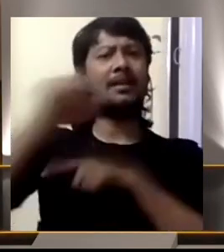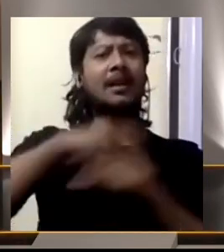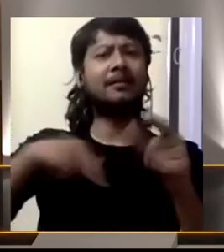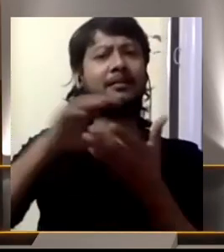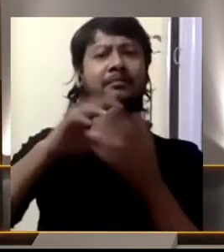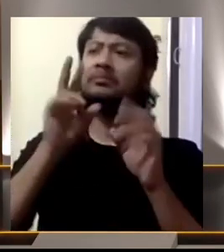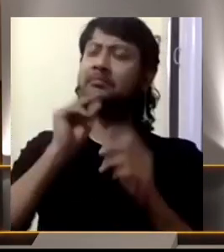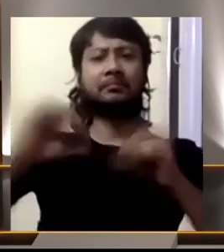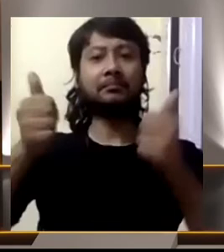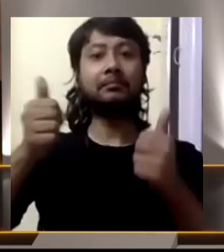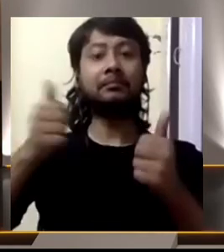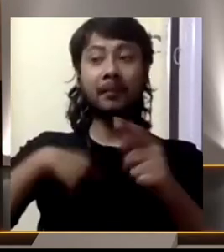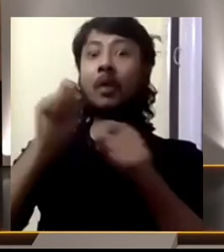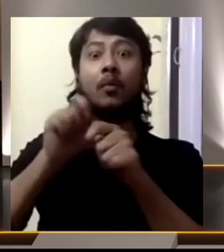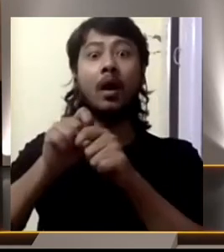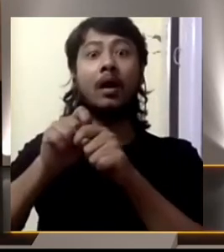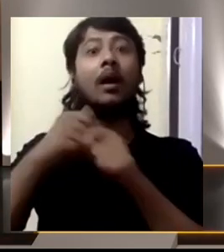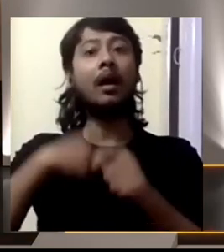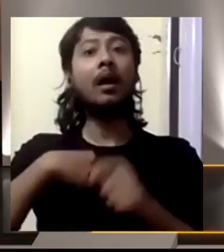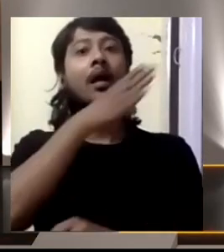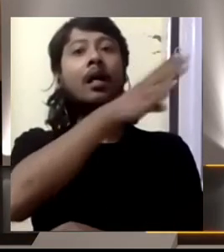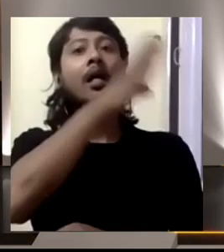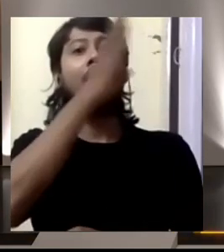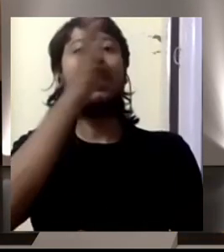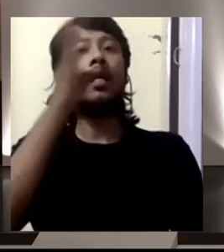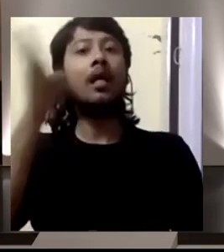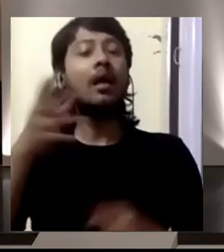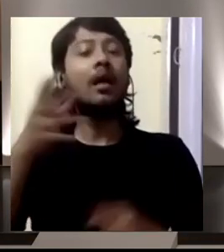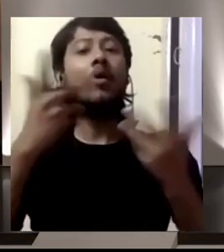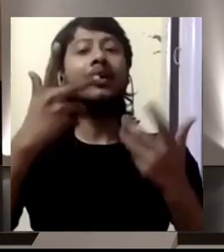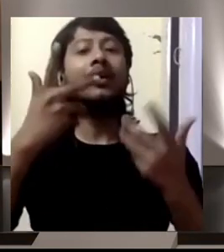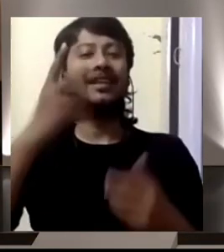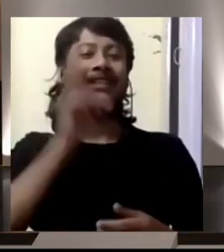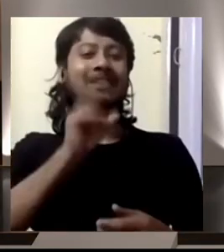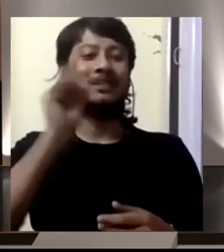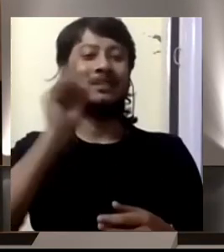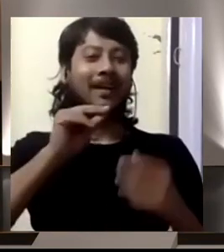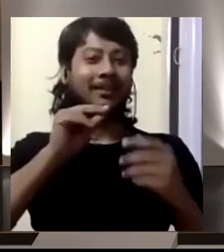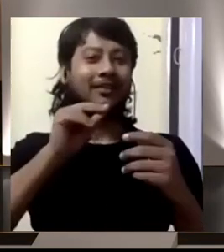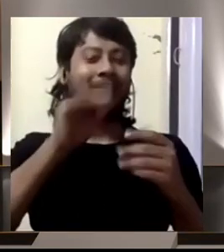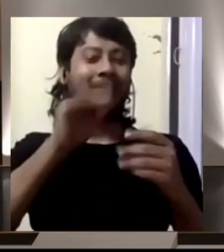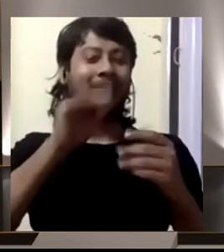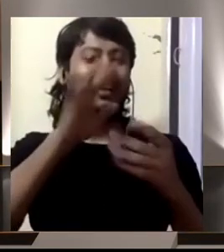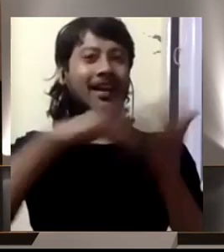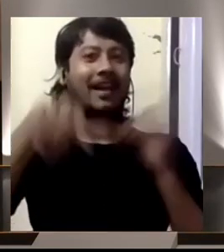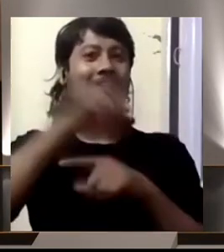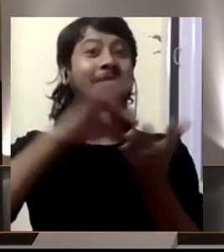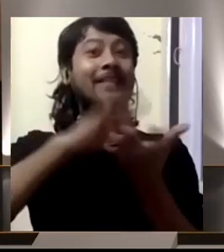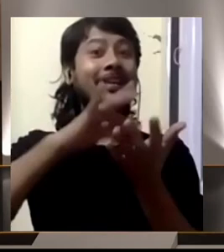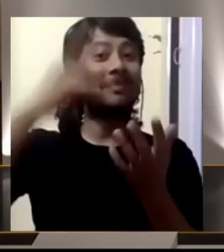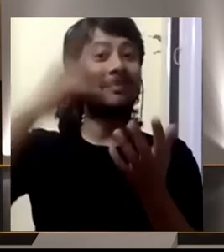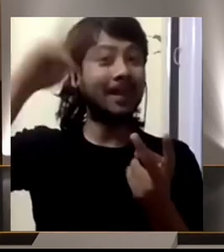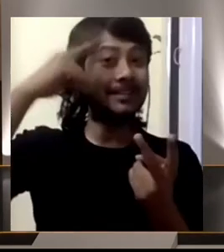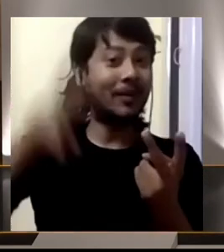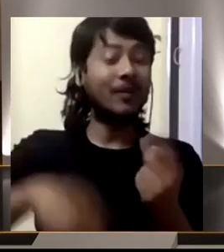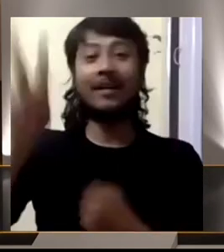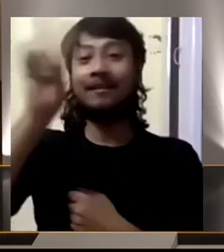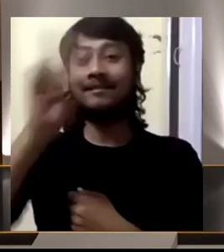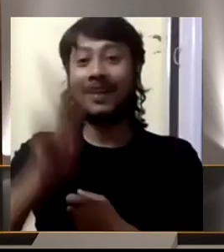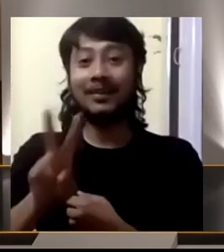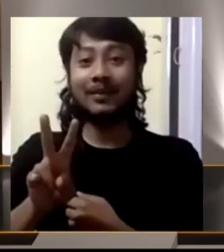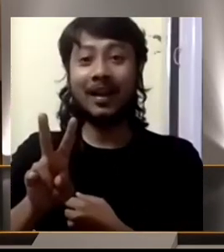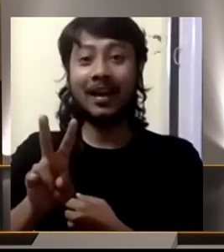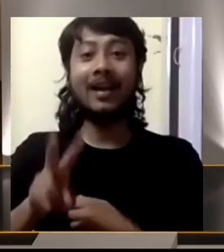world, places like Mexico, Venezuela, Colombia, and Peru. And I